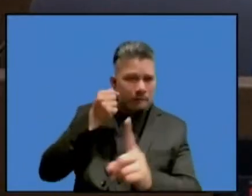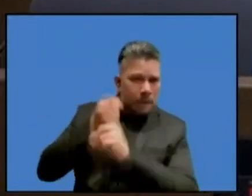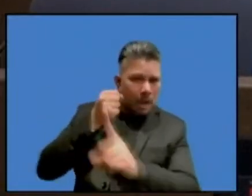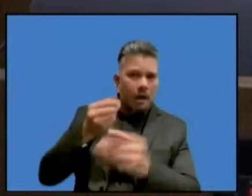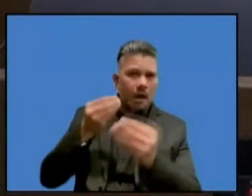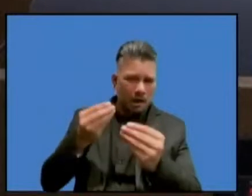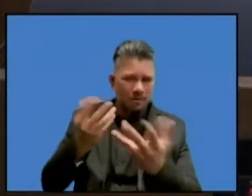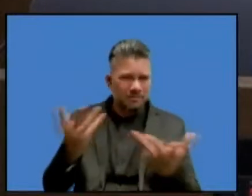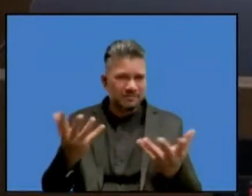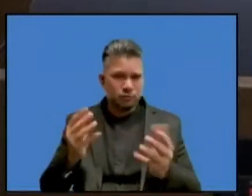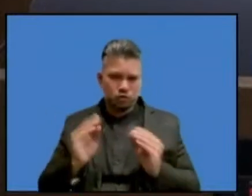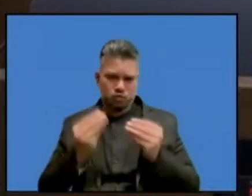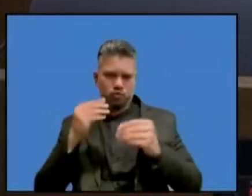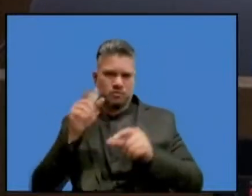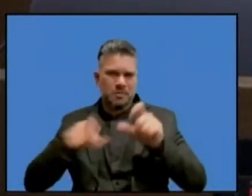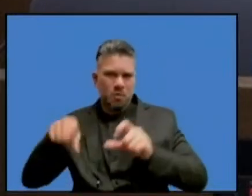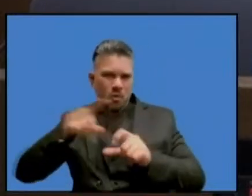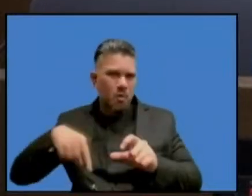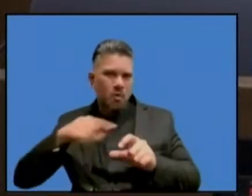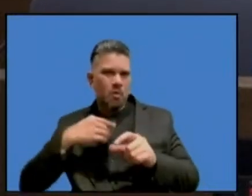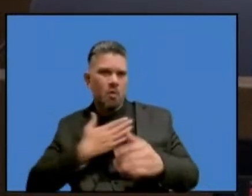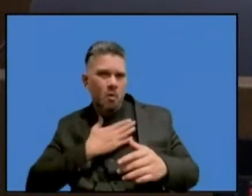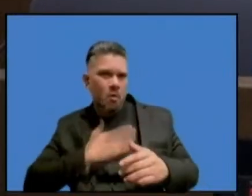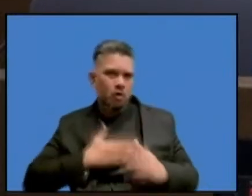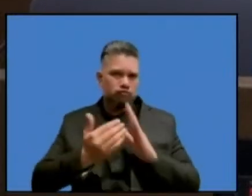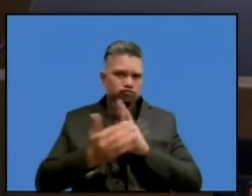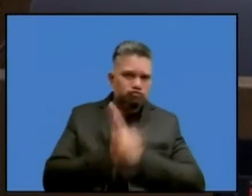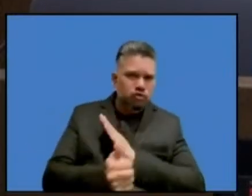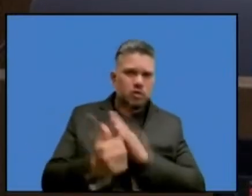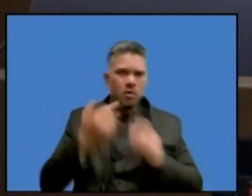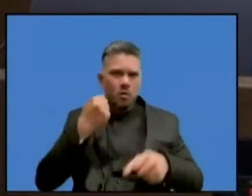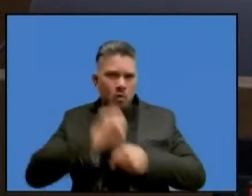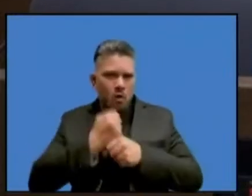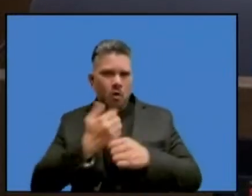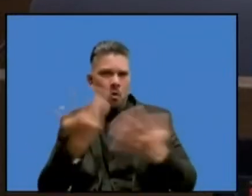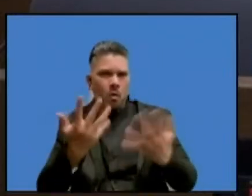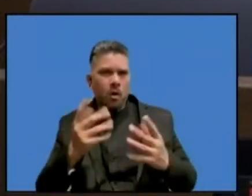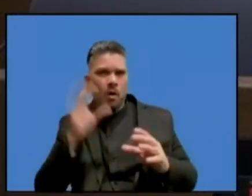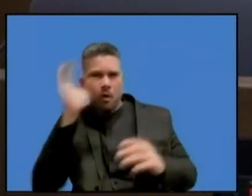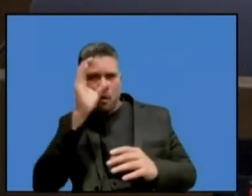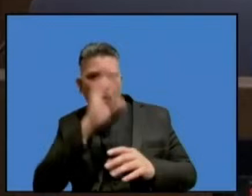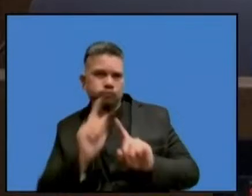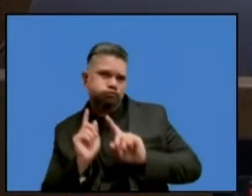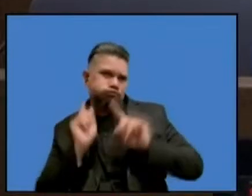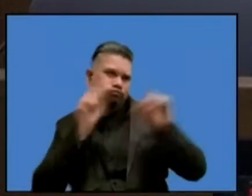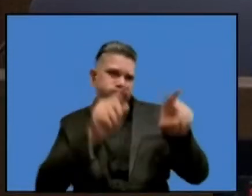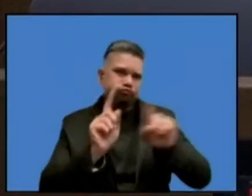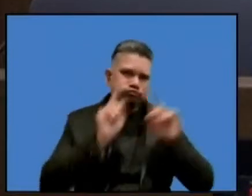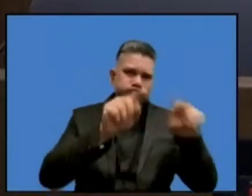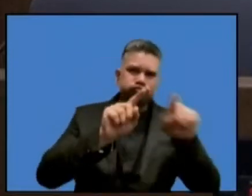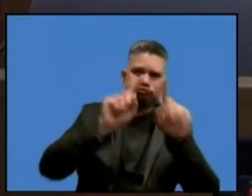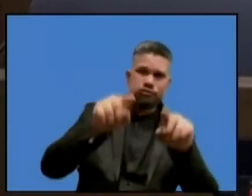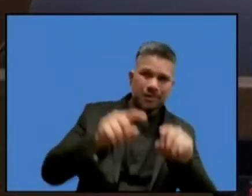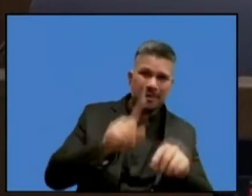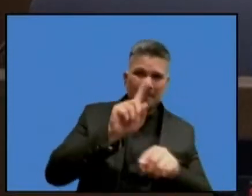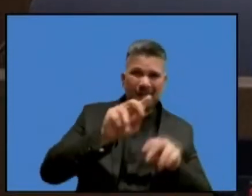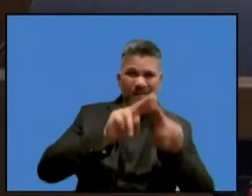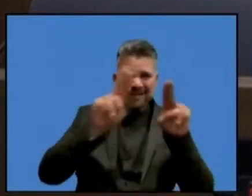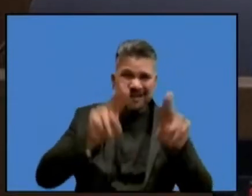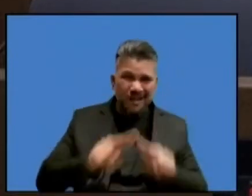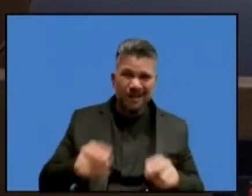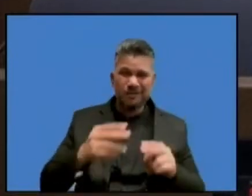is a significant driver for young people to migrate, but that international students are then faced with challenges including racism and